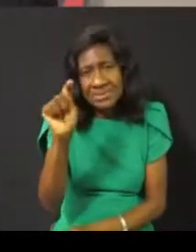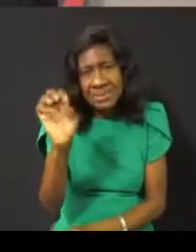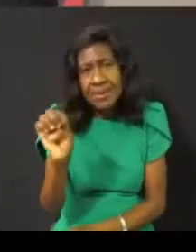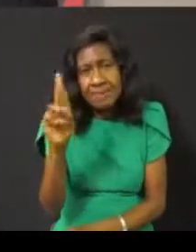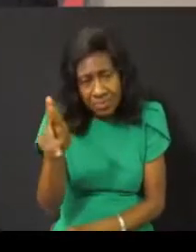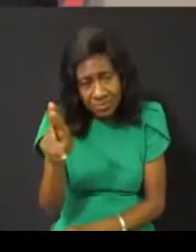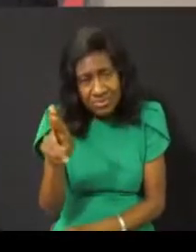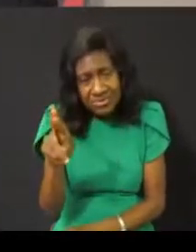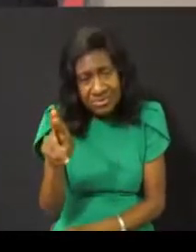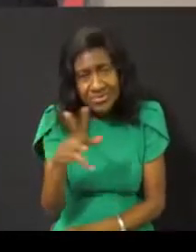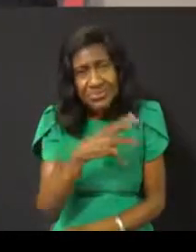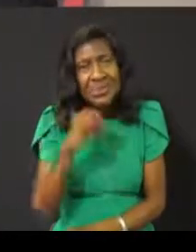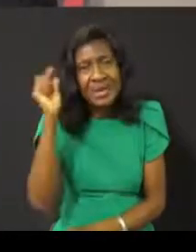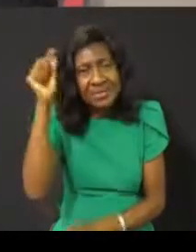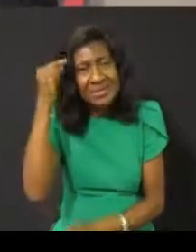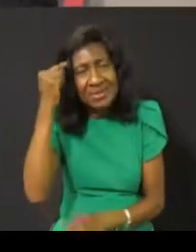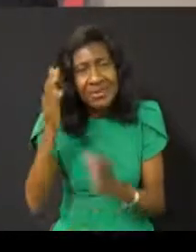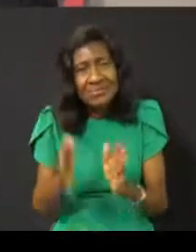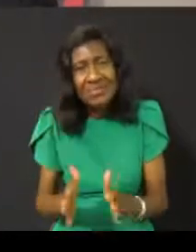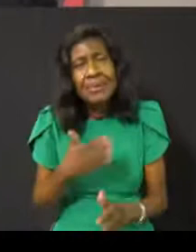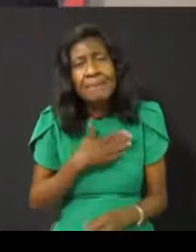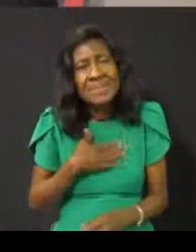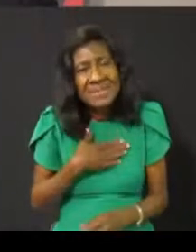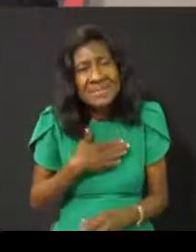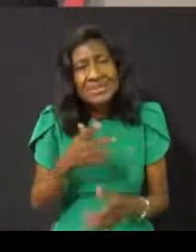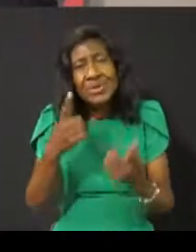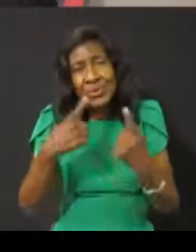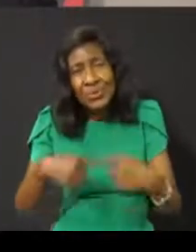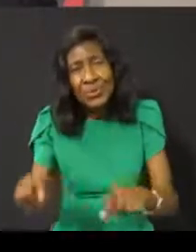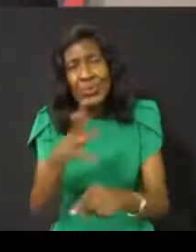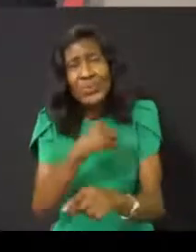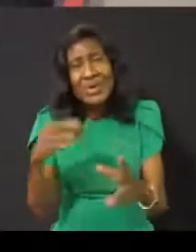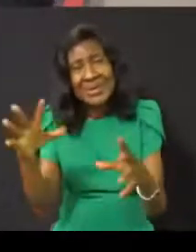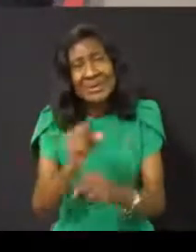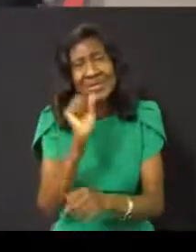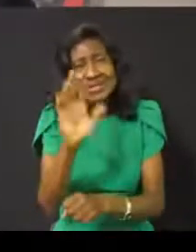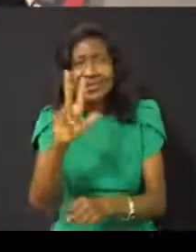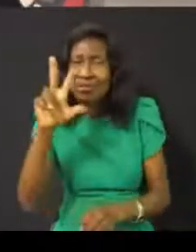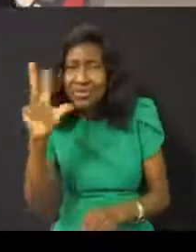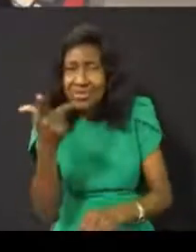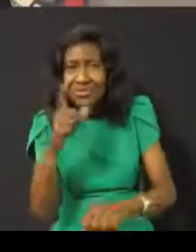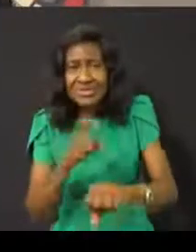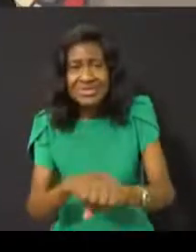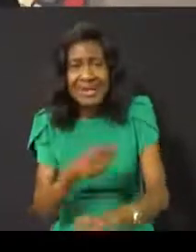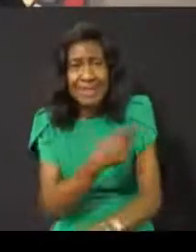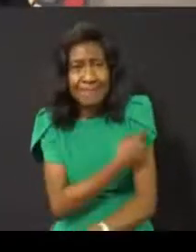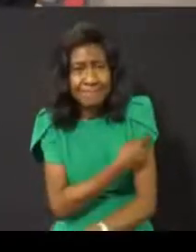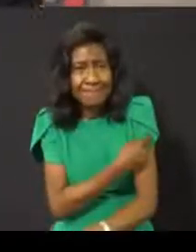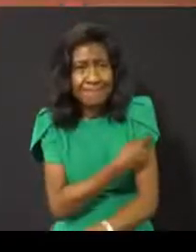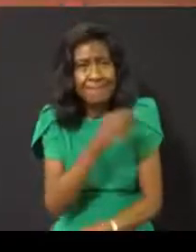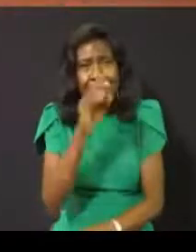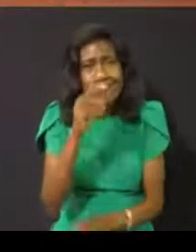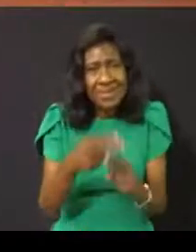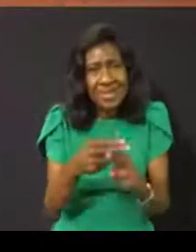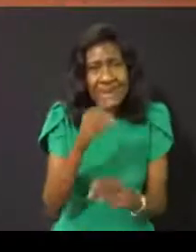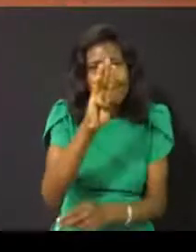Governor. Please go out and get yours as well. Thank you very much, and over to you, Deputy Governor.